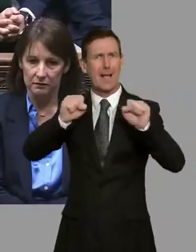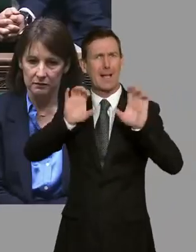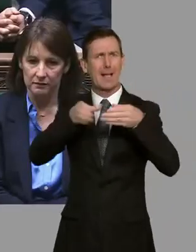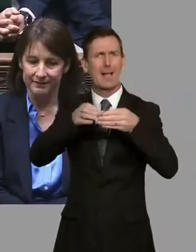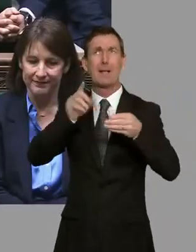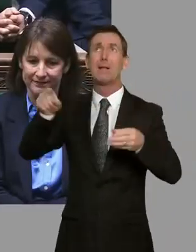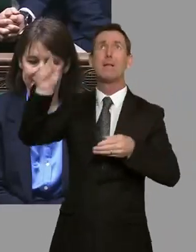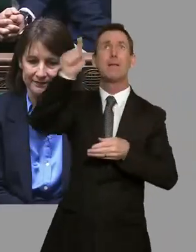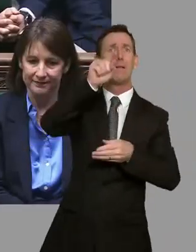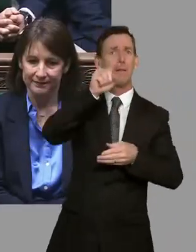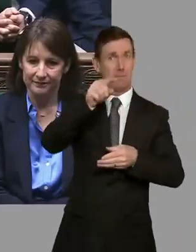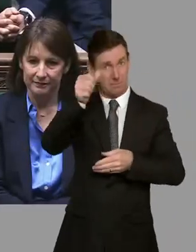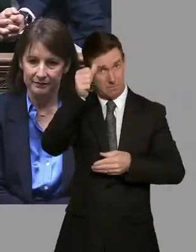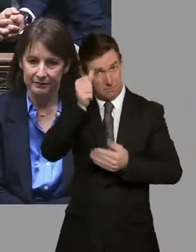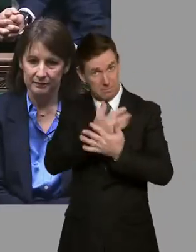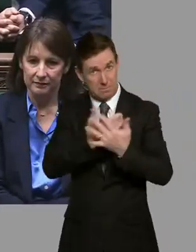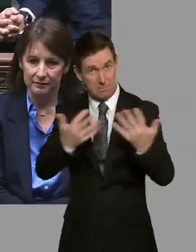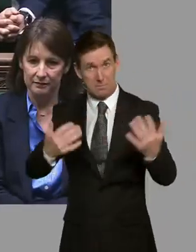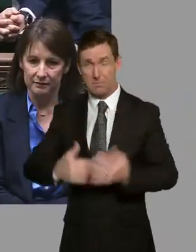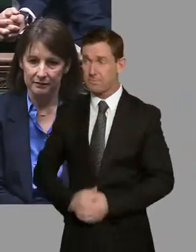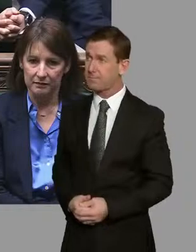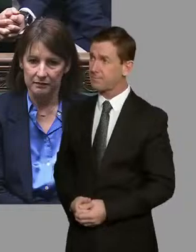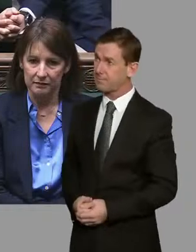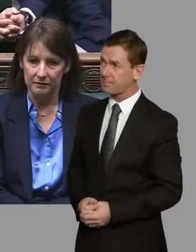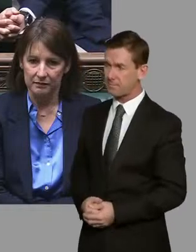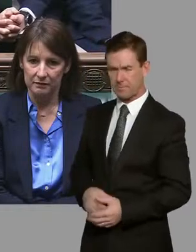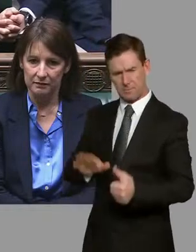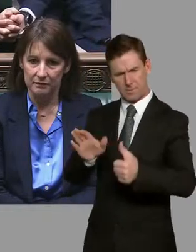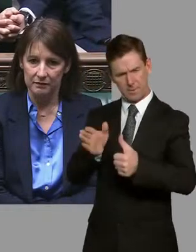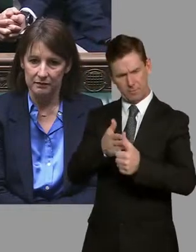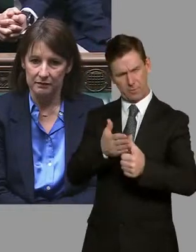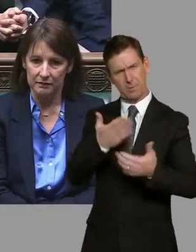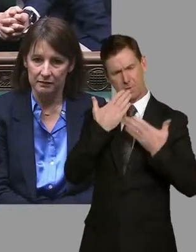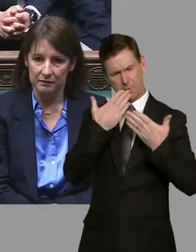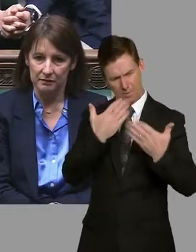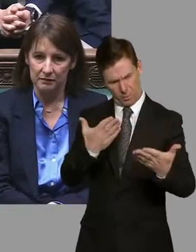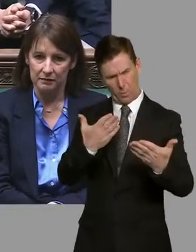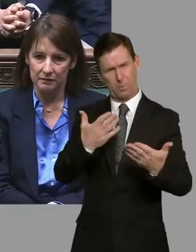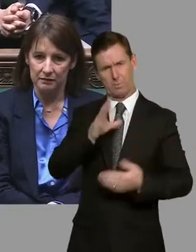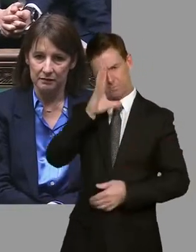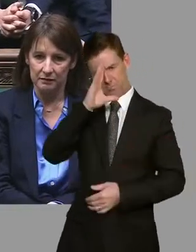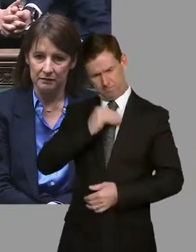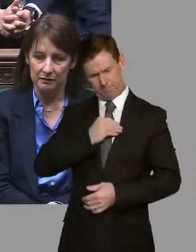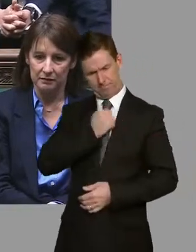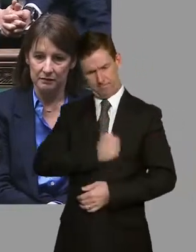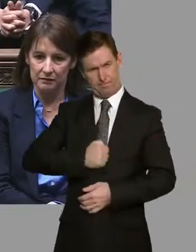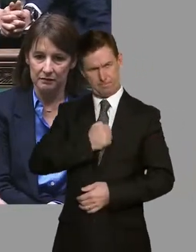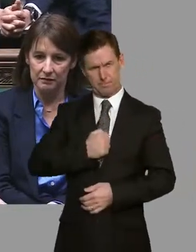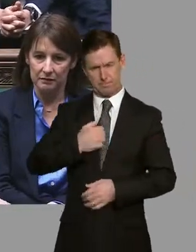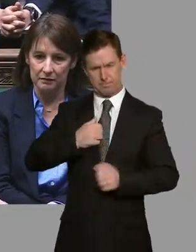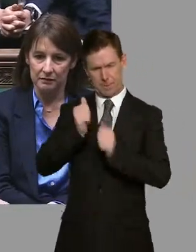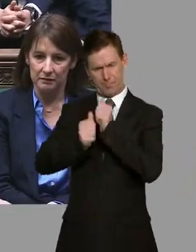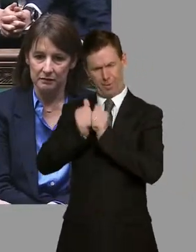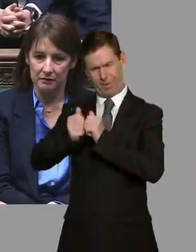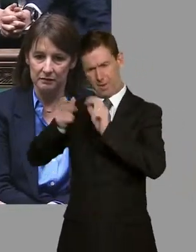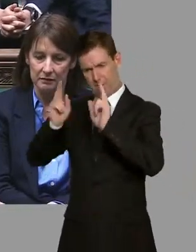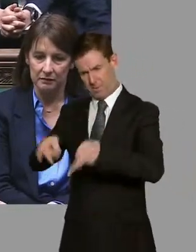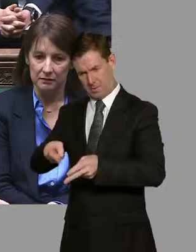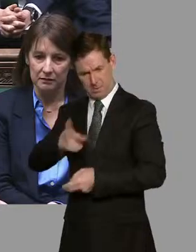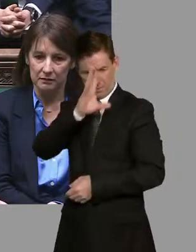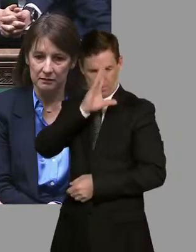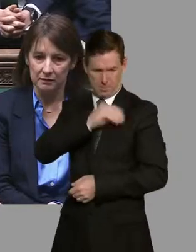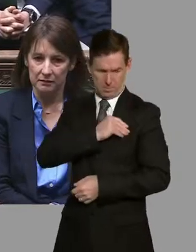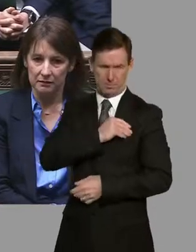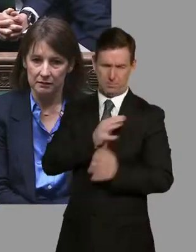over the Christmas period when I lost my brother? I really did appreciate that, and I appreciate it today. Mr. Speaker, on the question of a